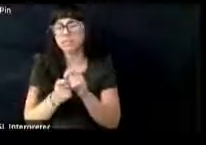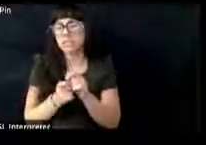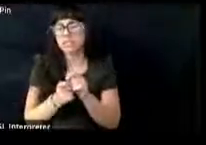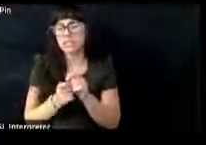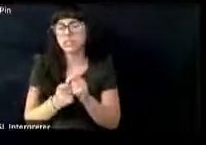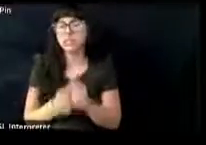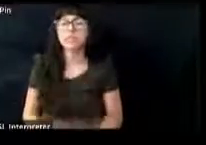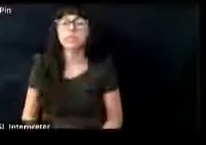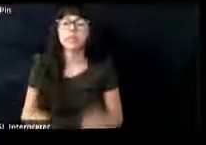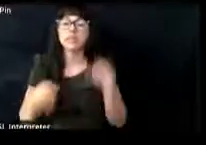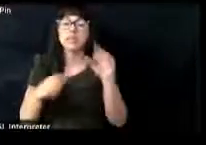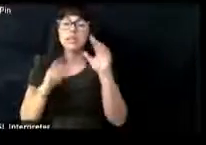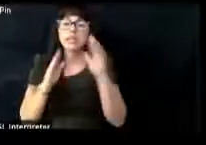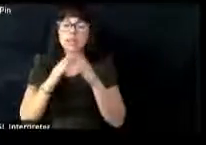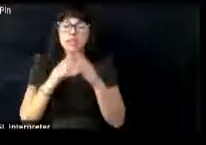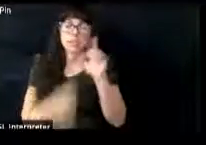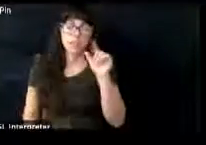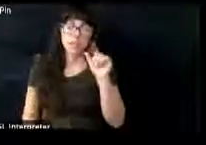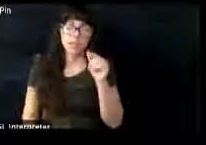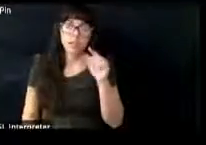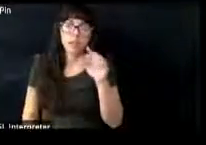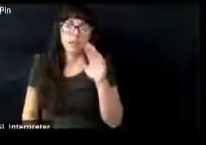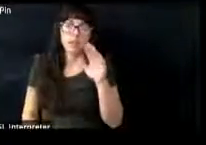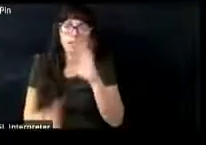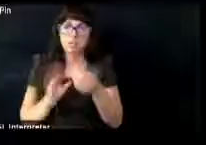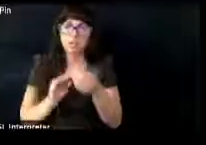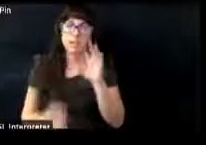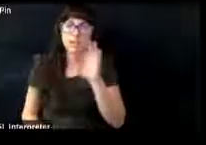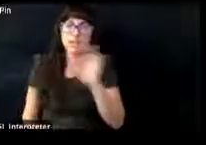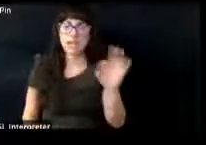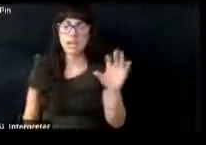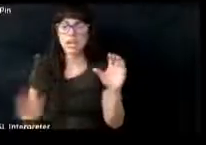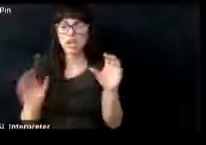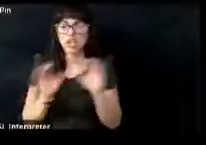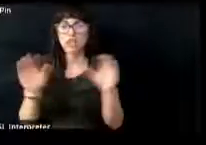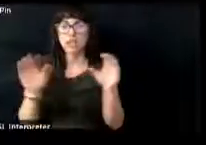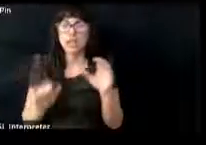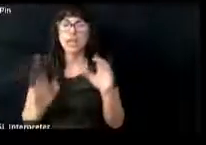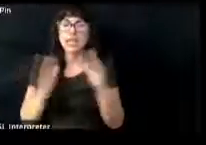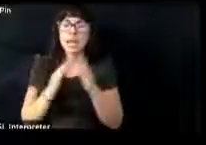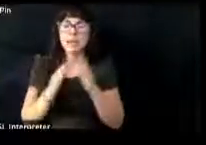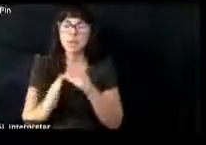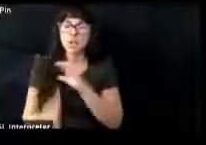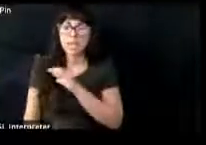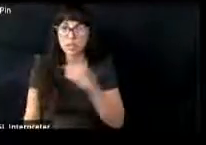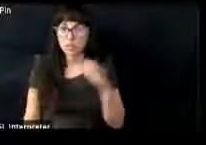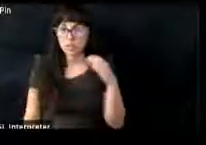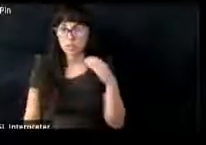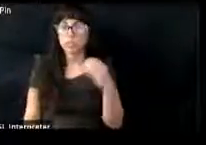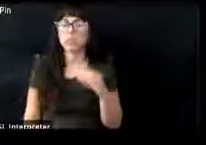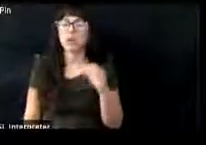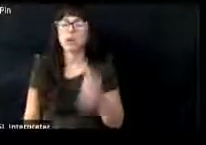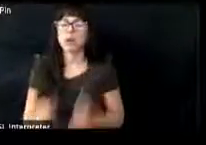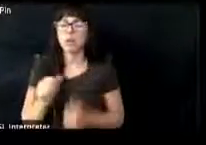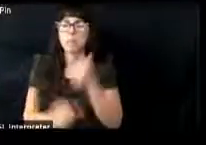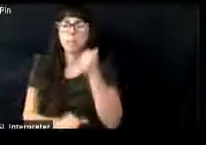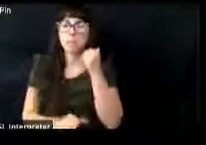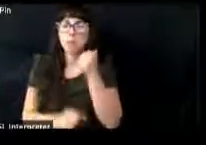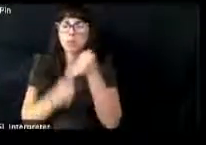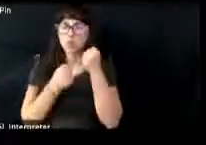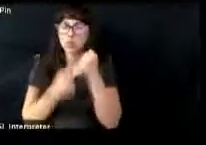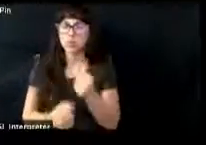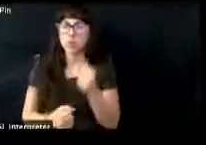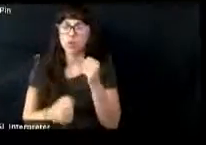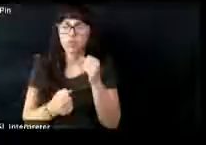city of Los Angeles has 99 certified neighborhood councils. They comprise most of the area of the city of Los